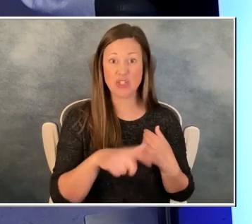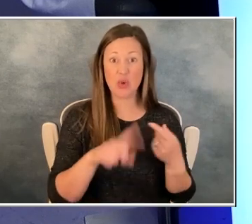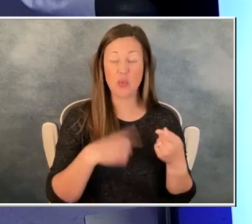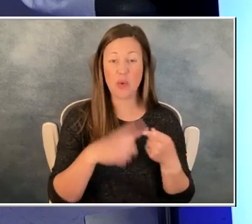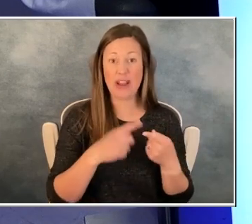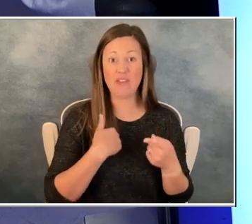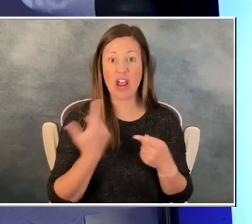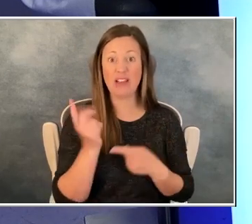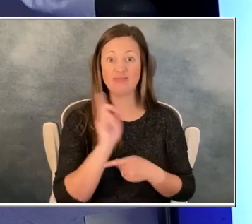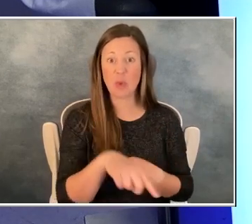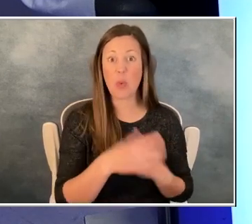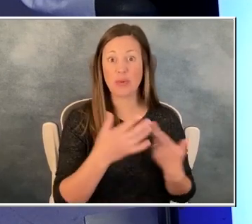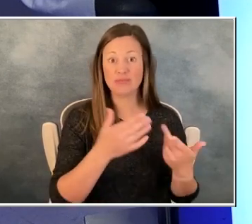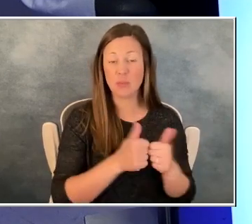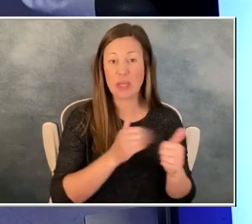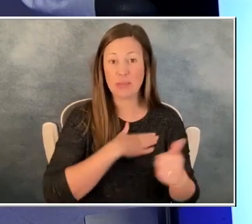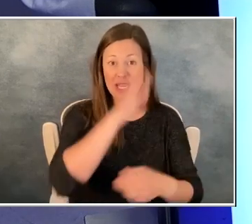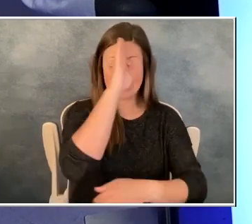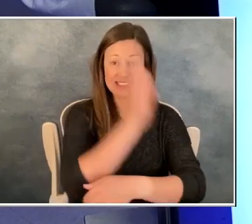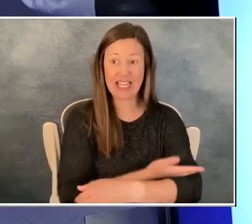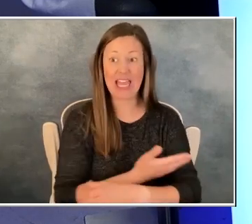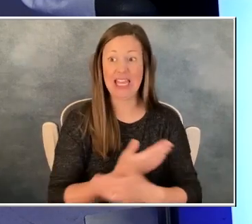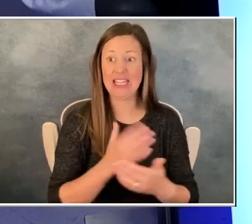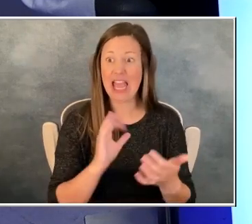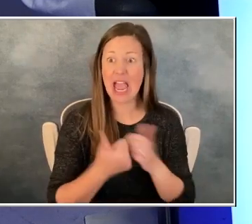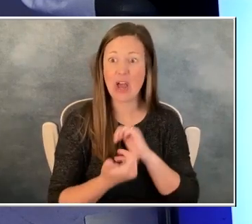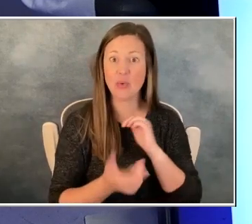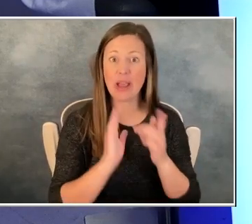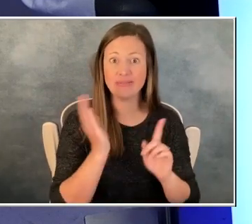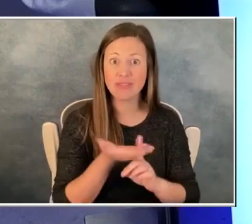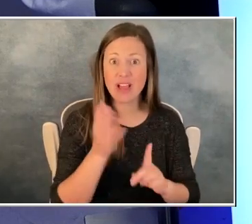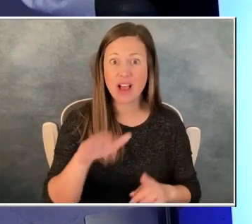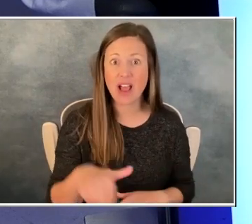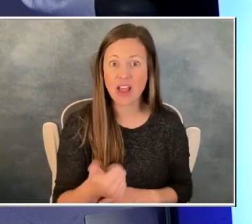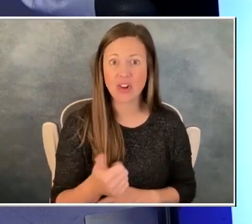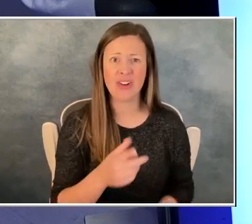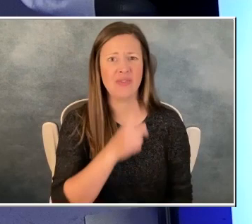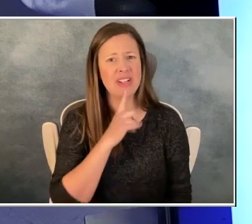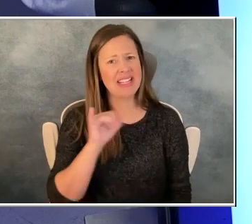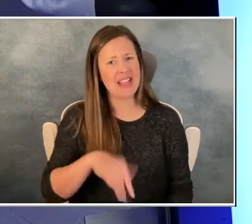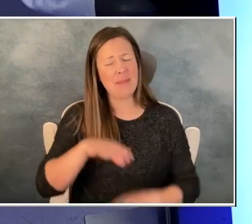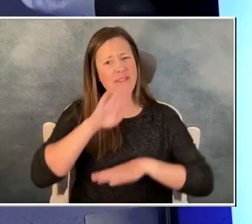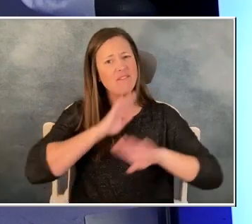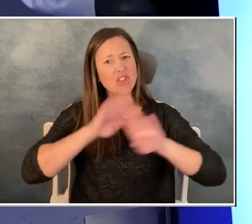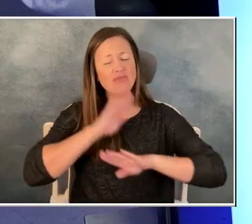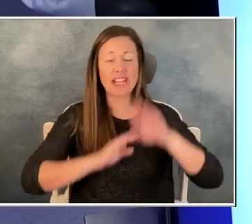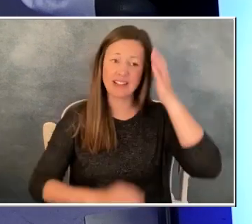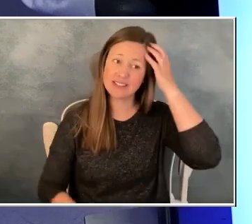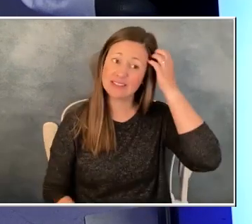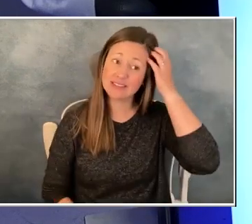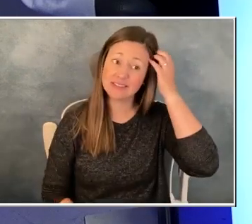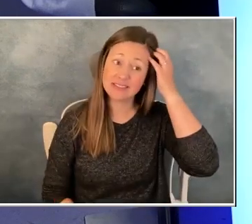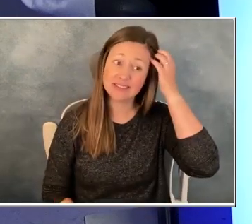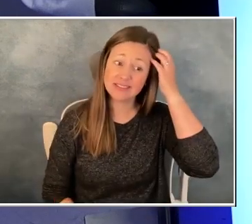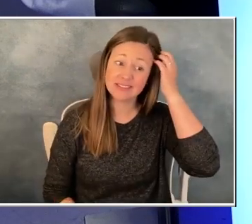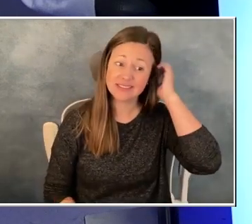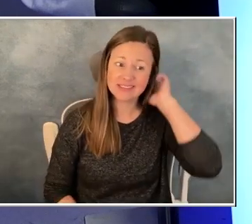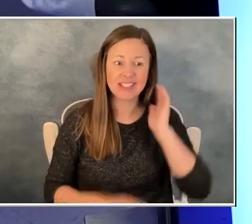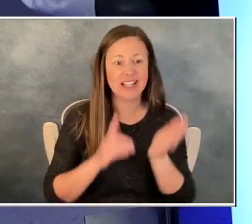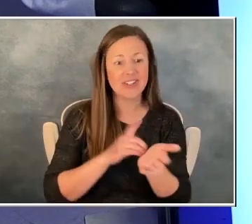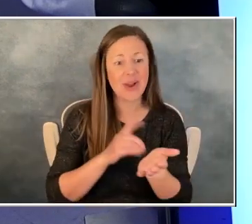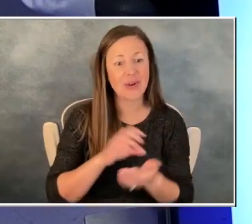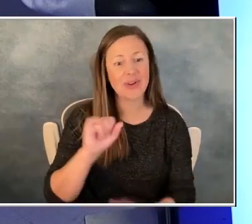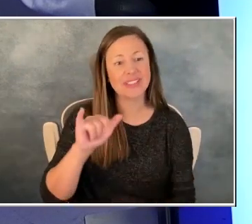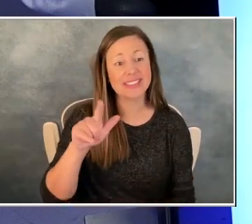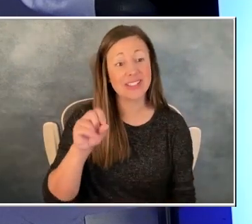change their mind? Boy, that would be frustrating. That'd be really infuriating. Dr. Silver, you want to tackle that? What does she tell